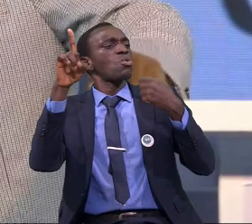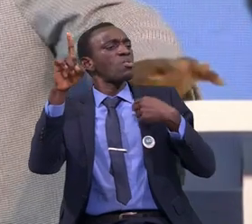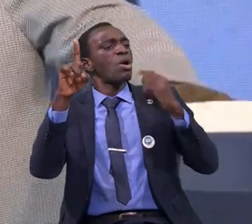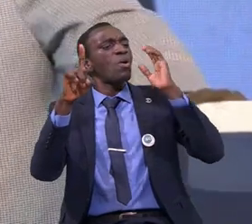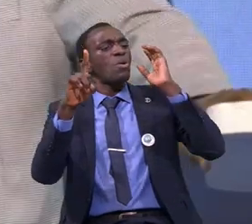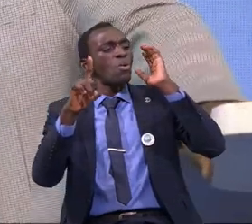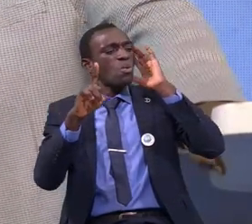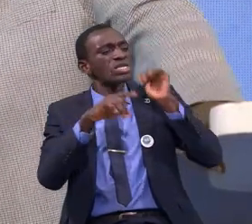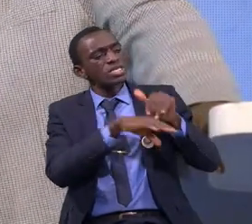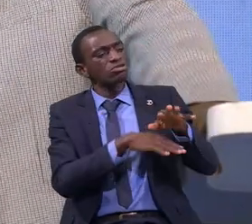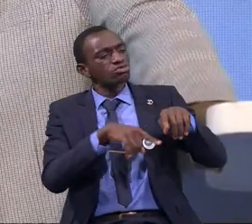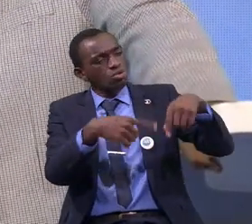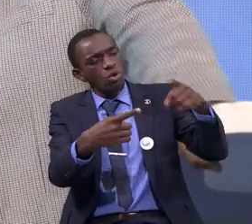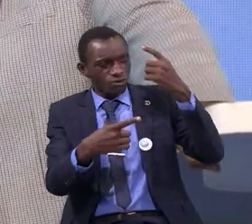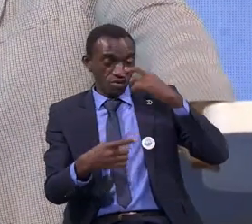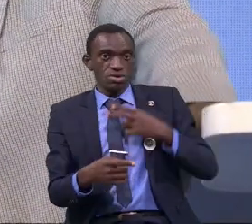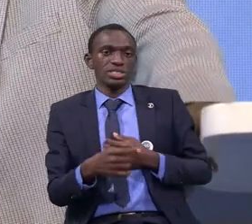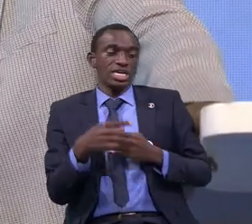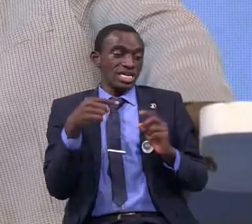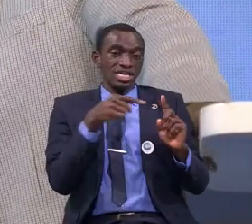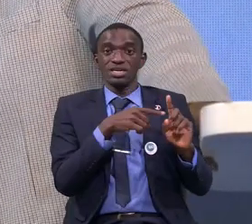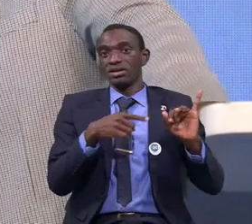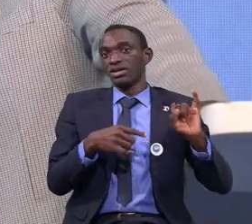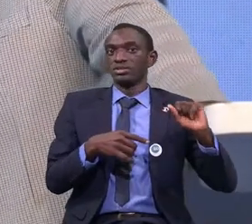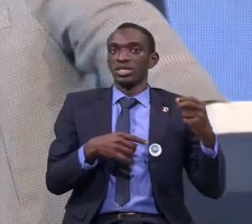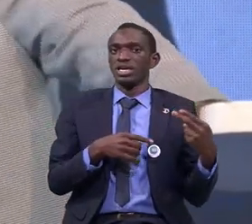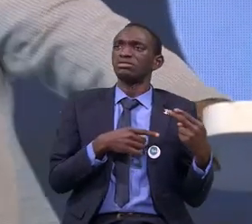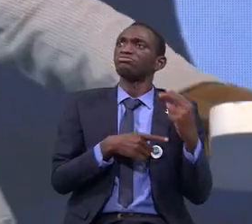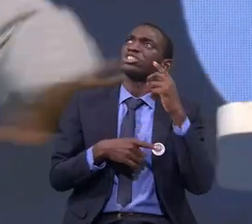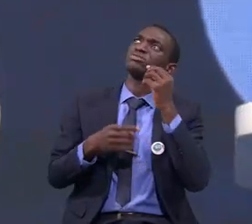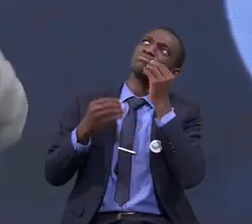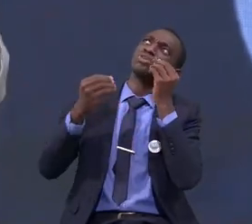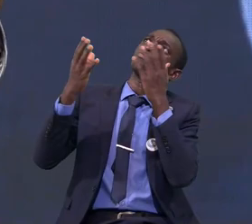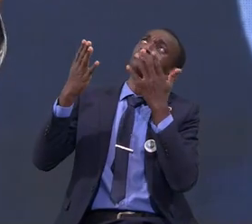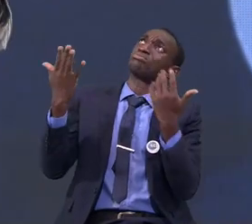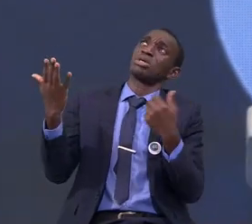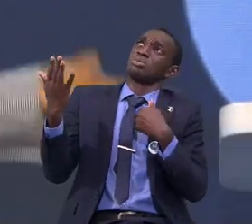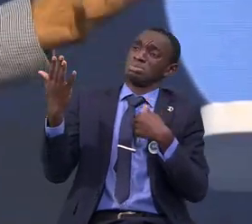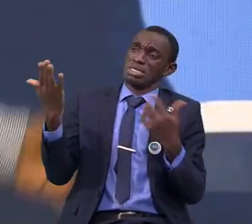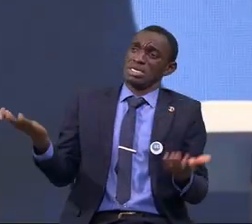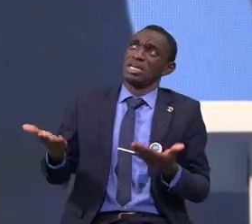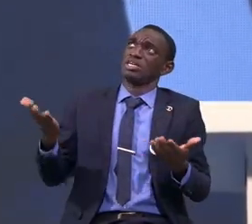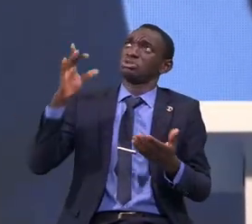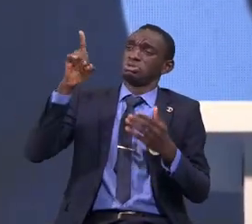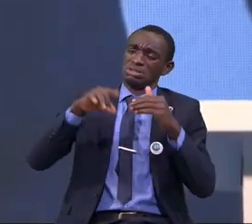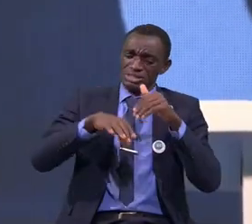heart, he said, here I am, send me. The man that had purity of